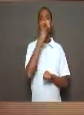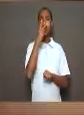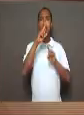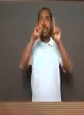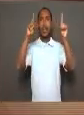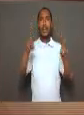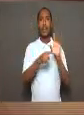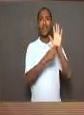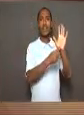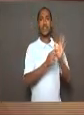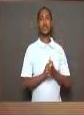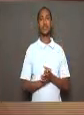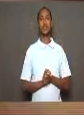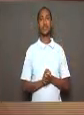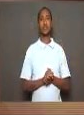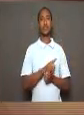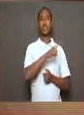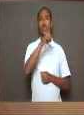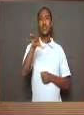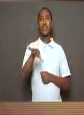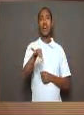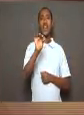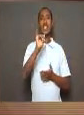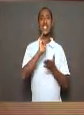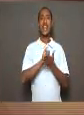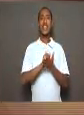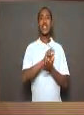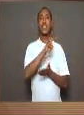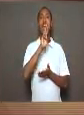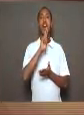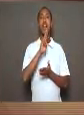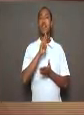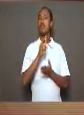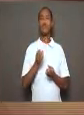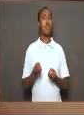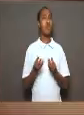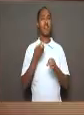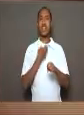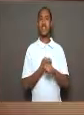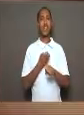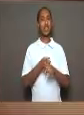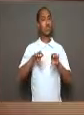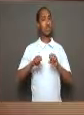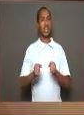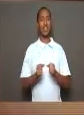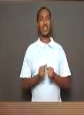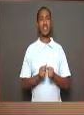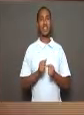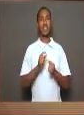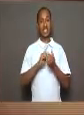here. You will find that they are more difficult to break than the single stick.